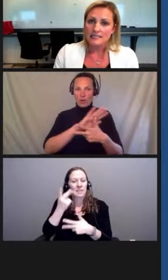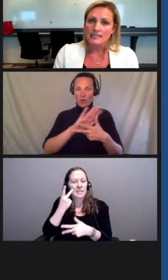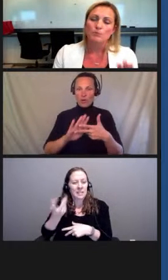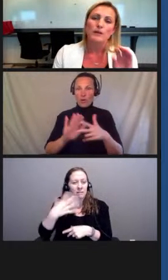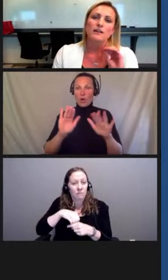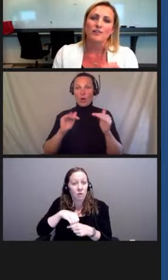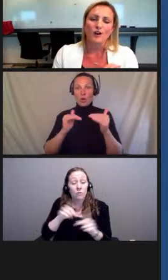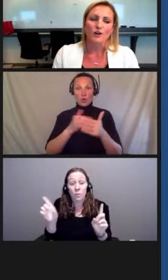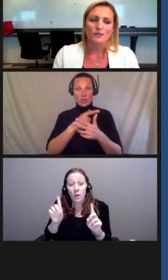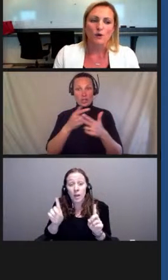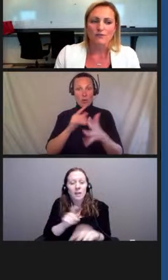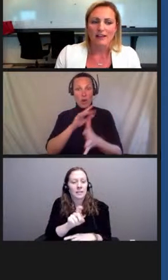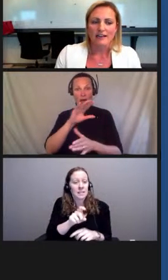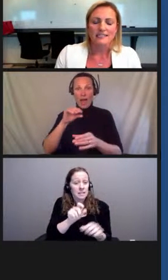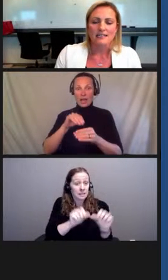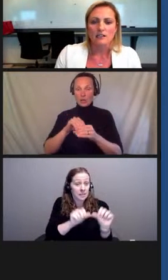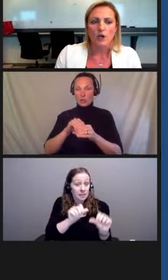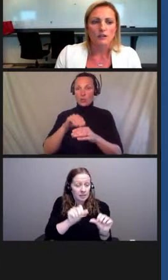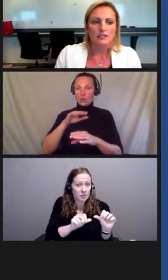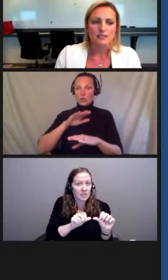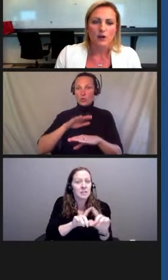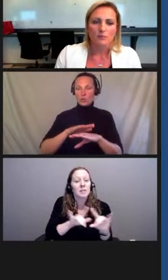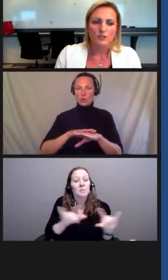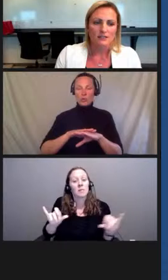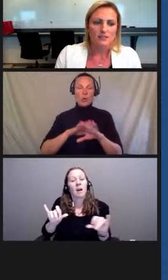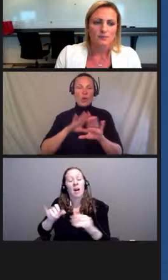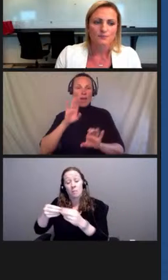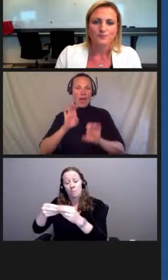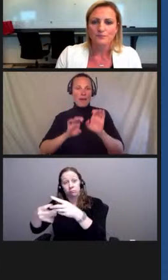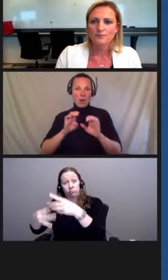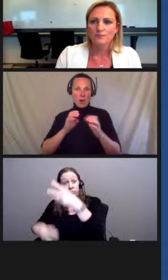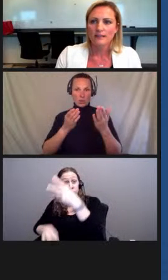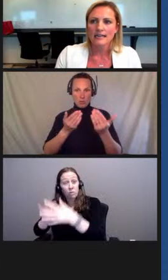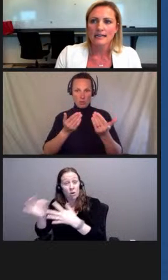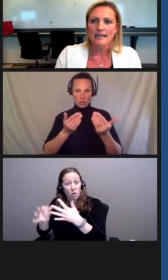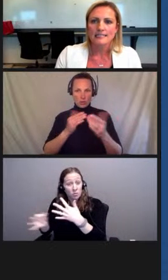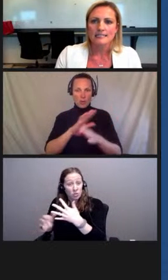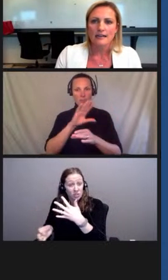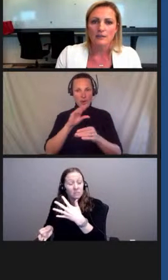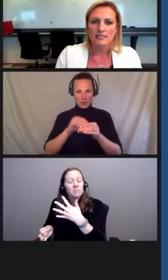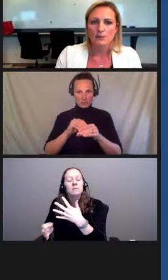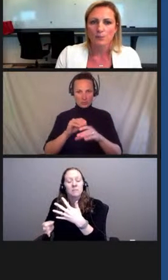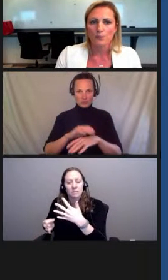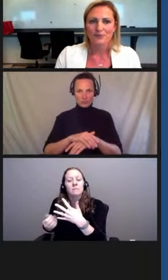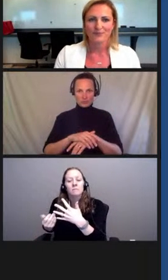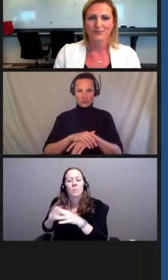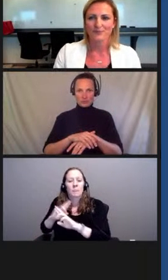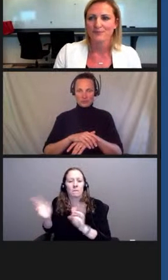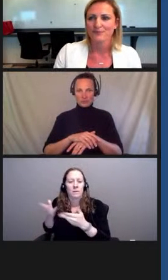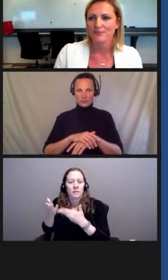needs assessment, and they're also reflected in the long list of options. Next slide, please.